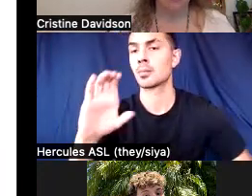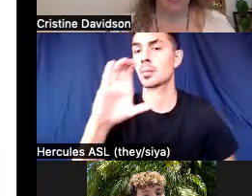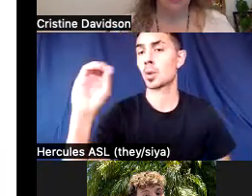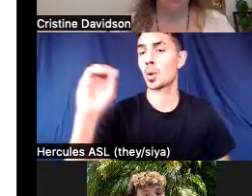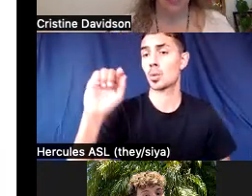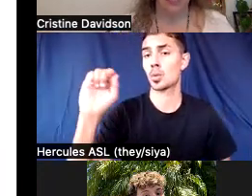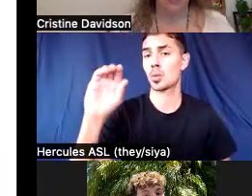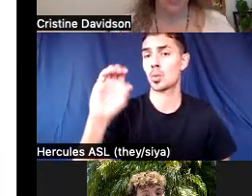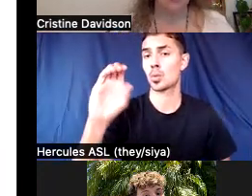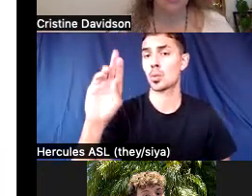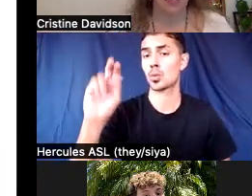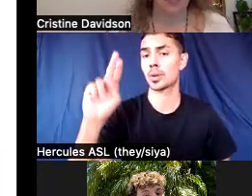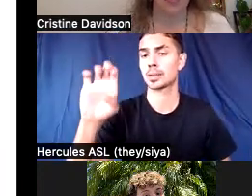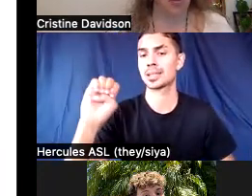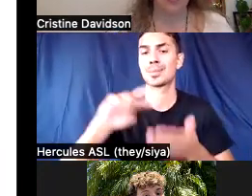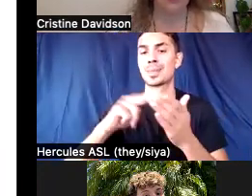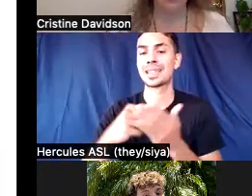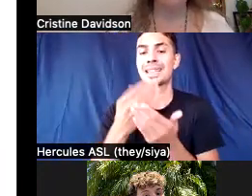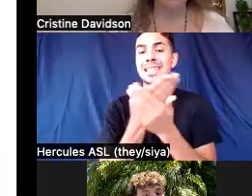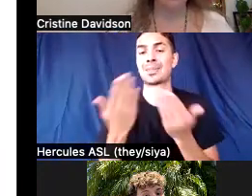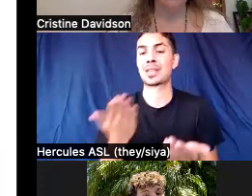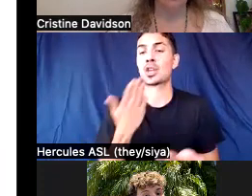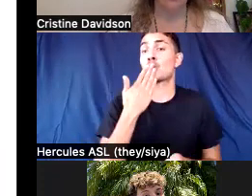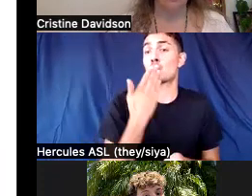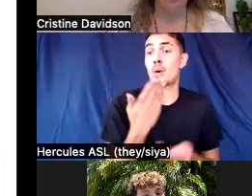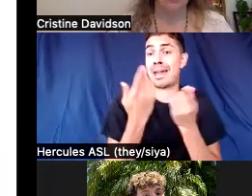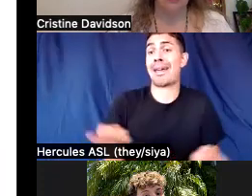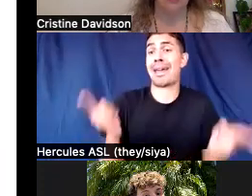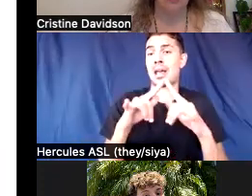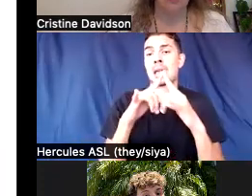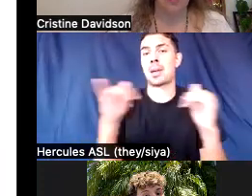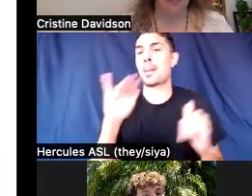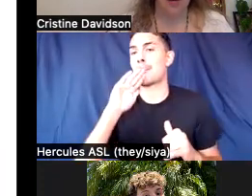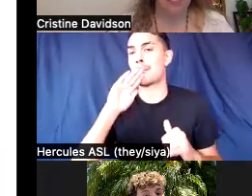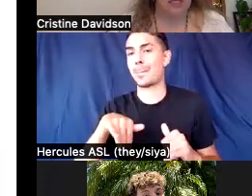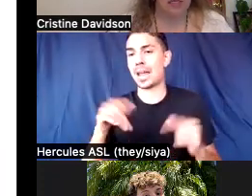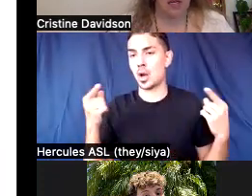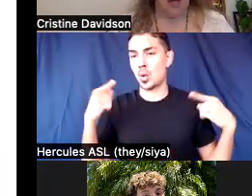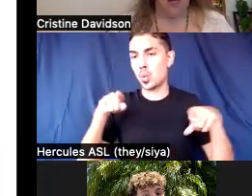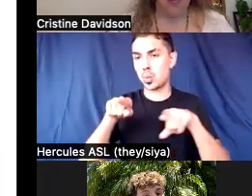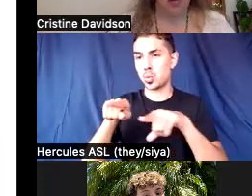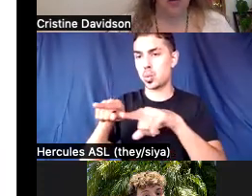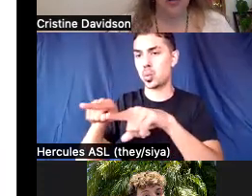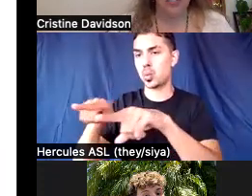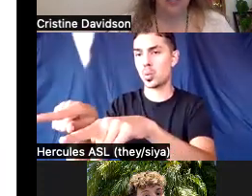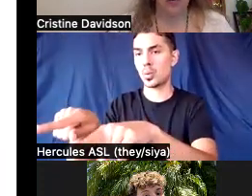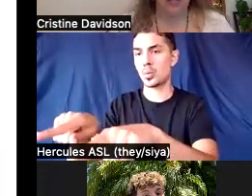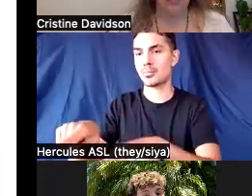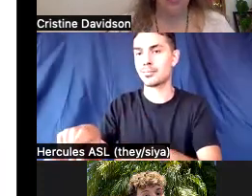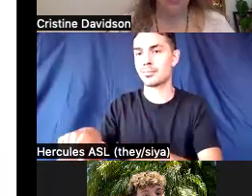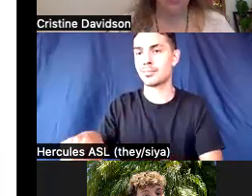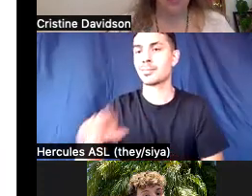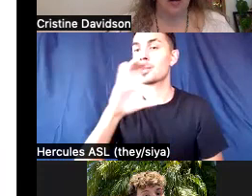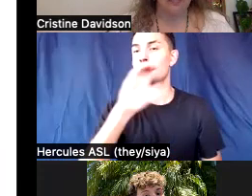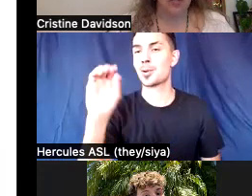as something bad. Definitely that does happen all the time, right, in violent environments. But co-occurrence is